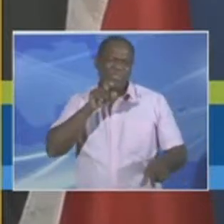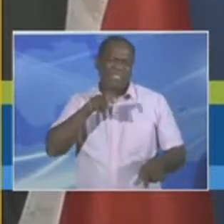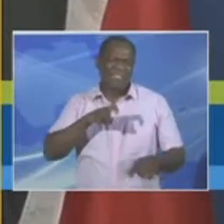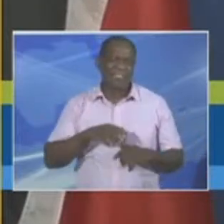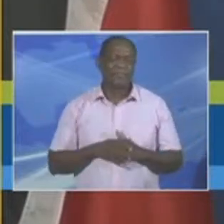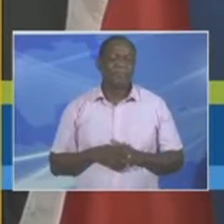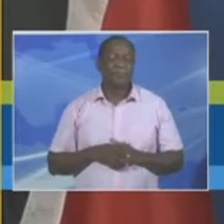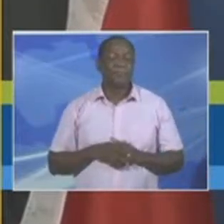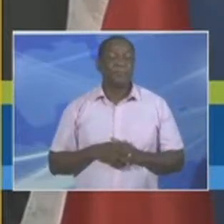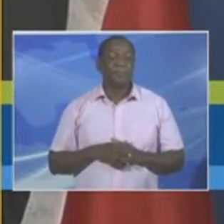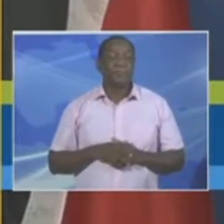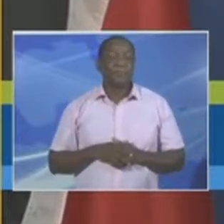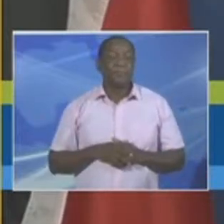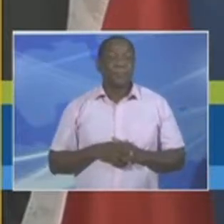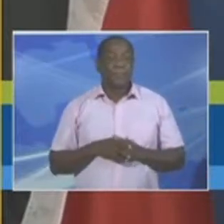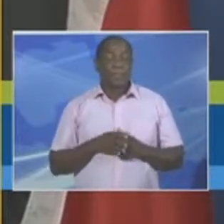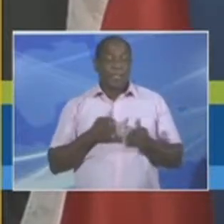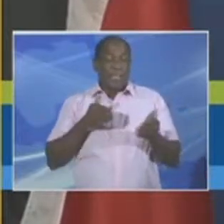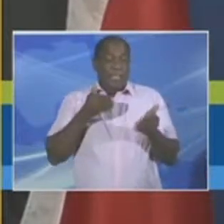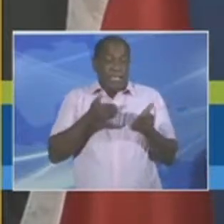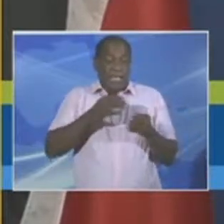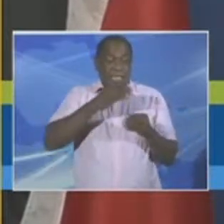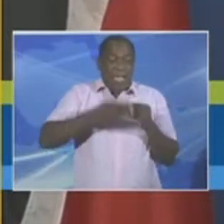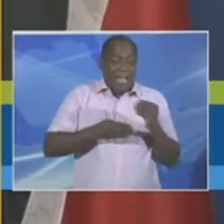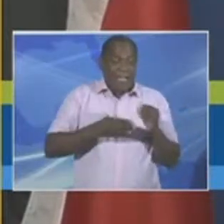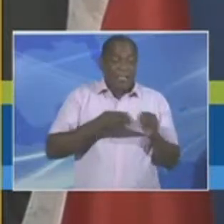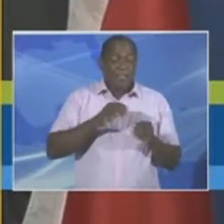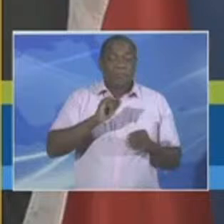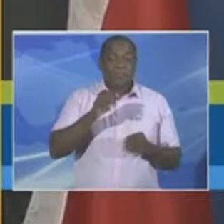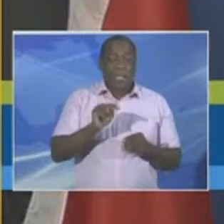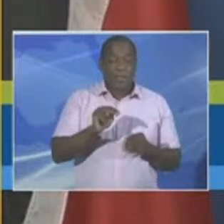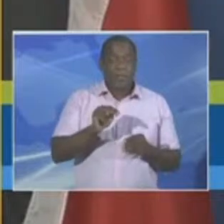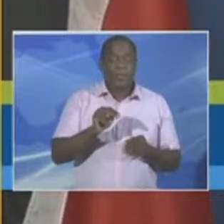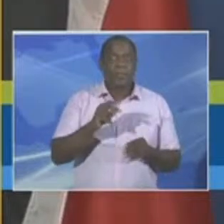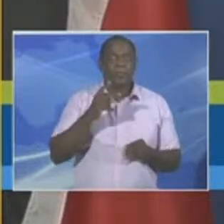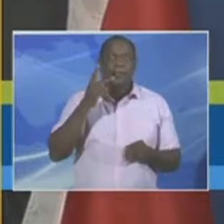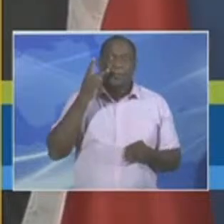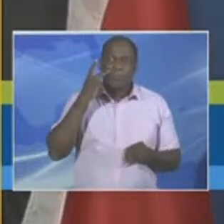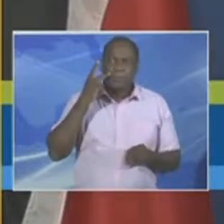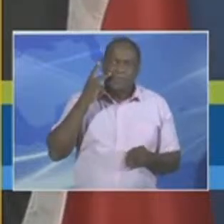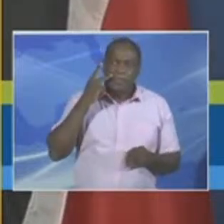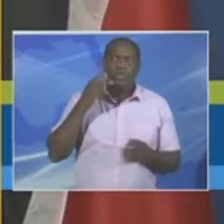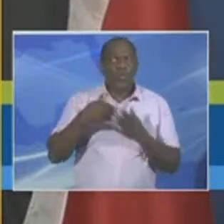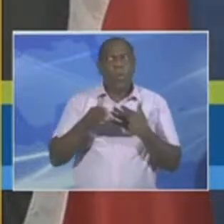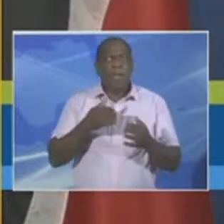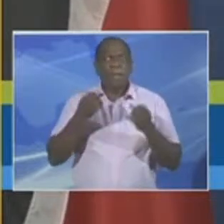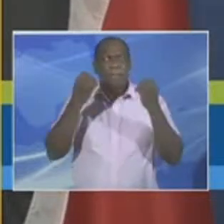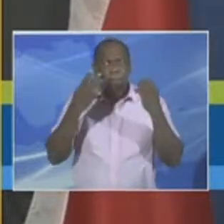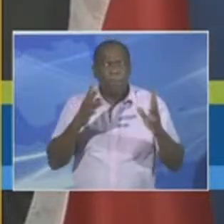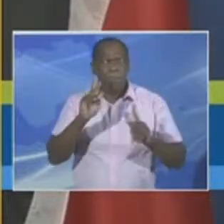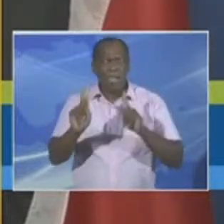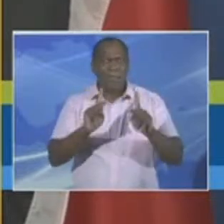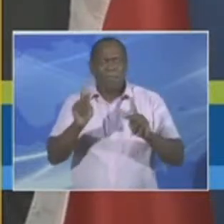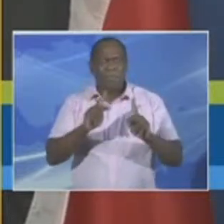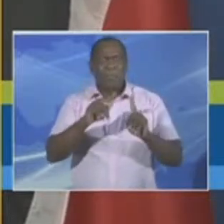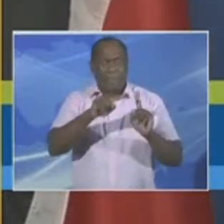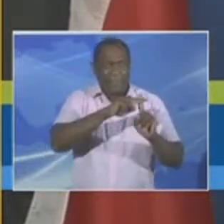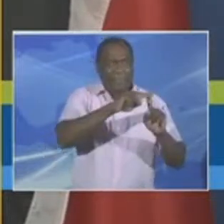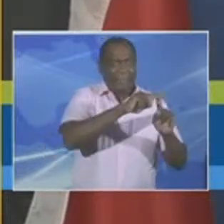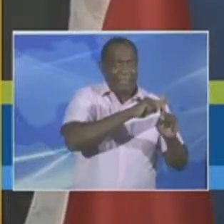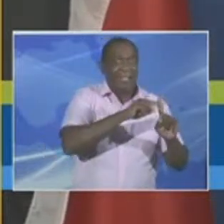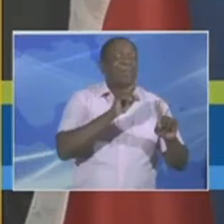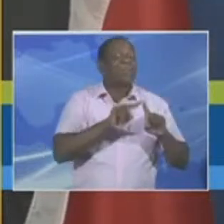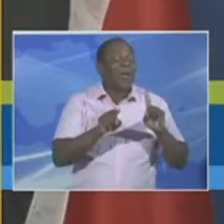intensity, and even though we were having days of high infection levels, we were seeing a reduction in the requirement